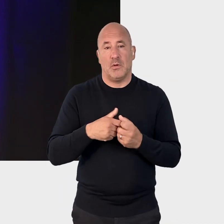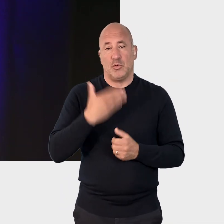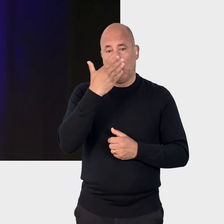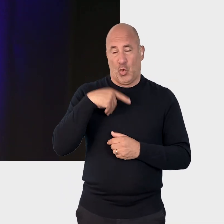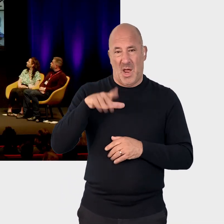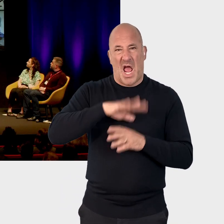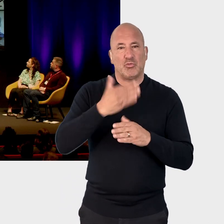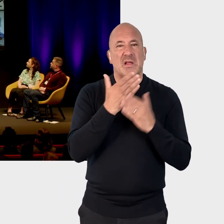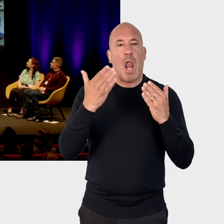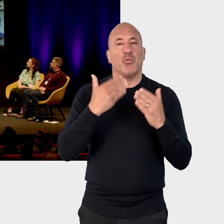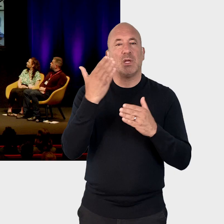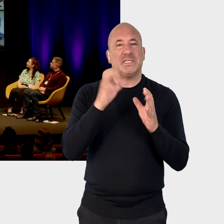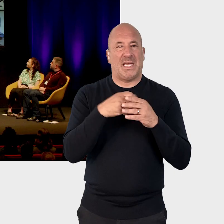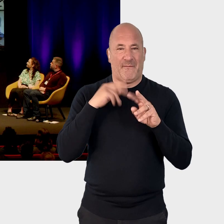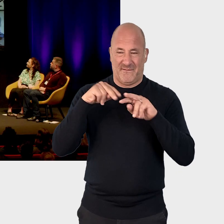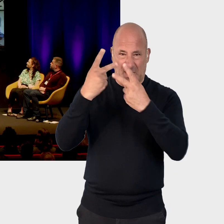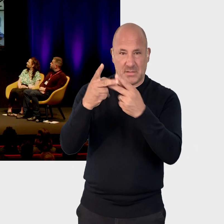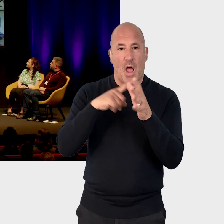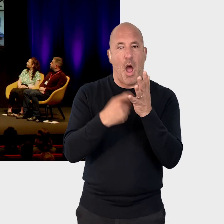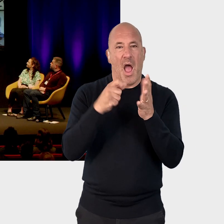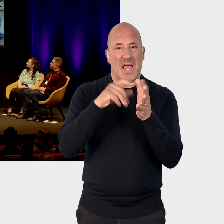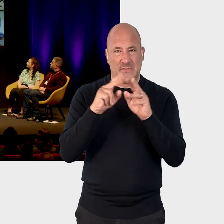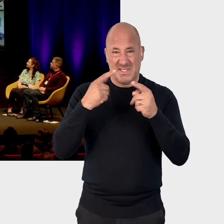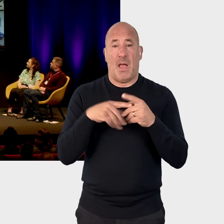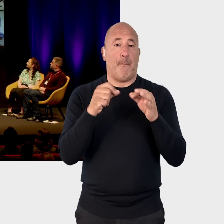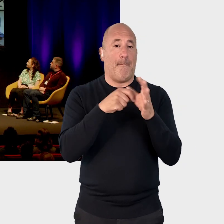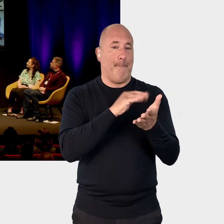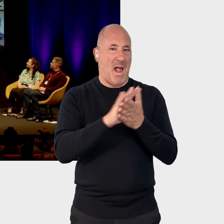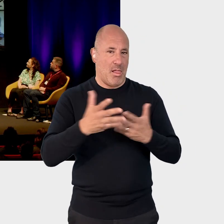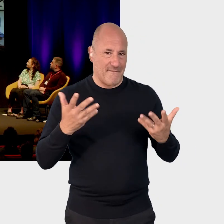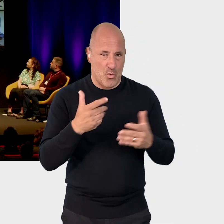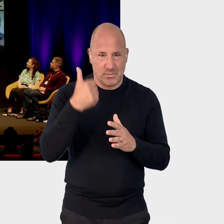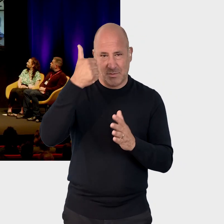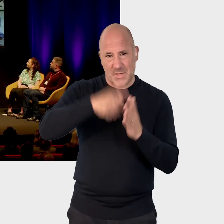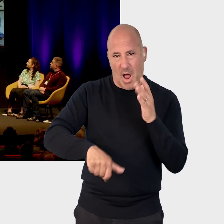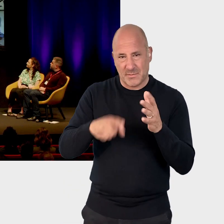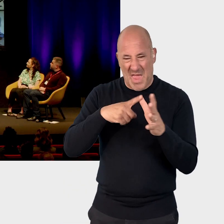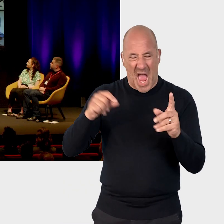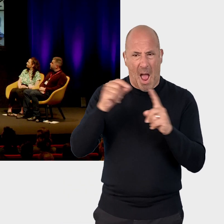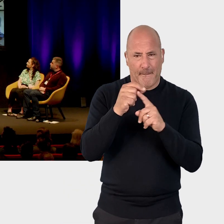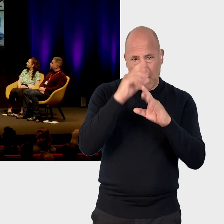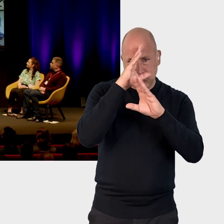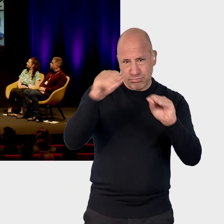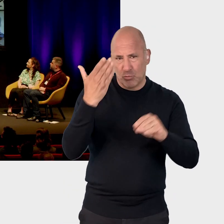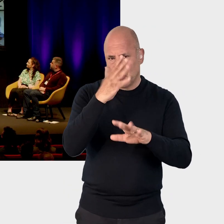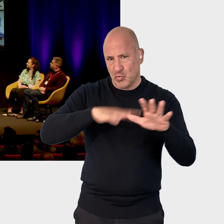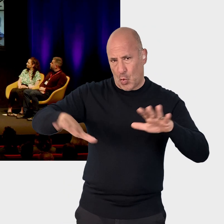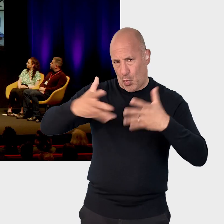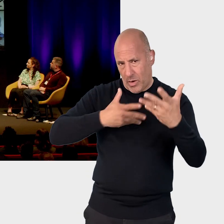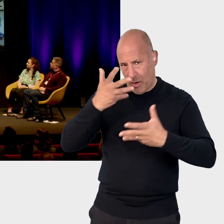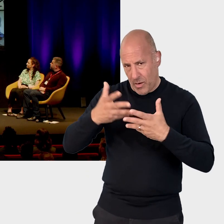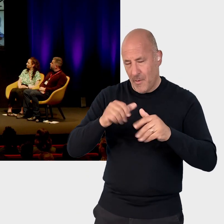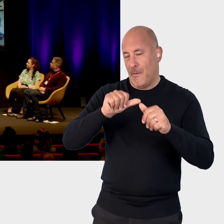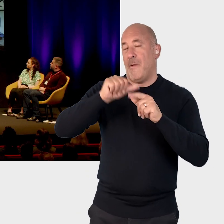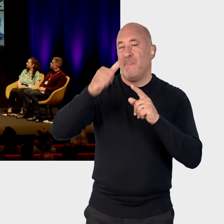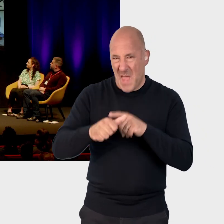The project began with a visit to the school by the National Gallery team and Arcade, and Beth, of course, who shared the